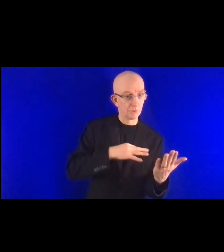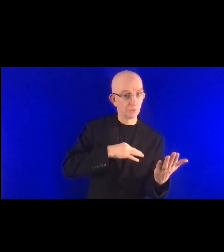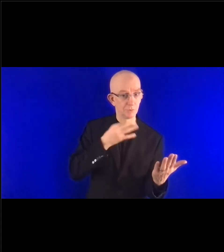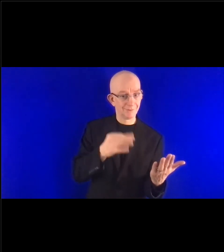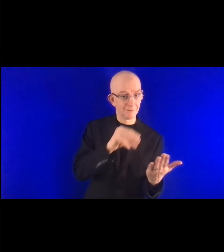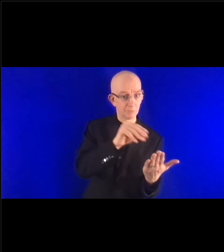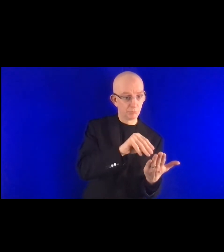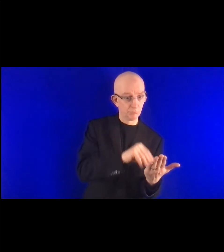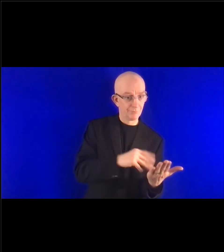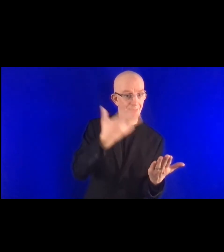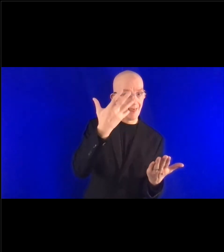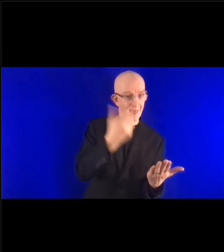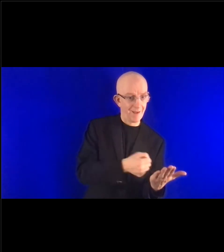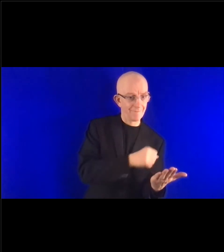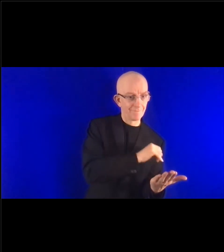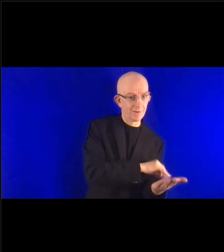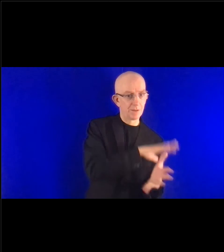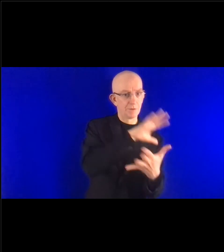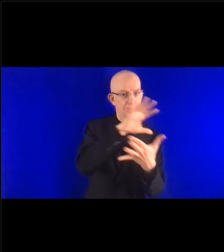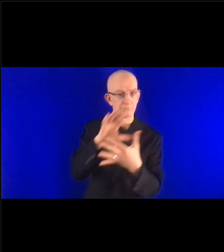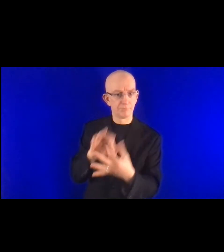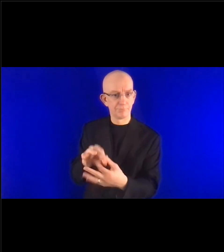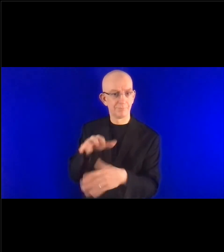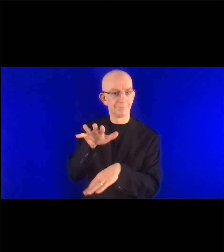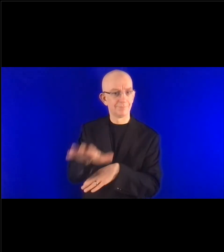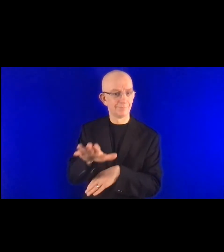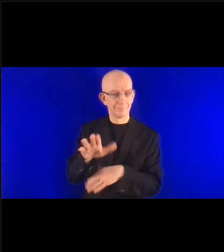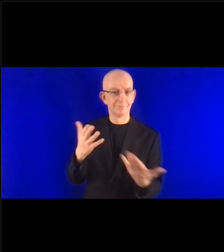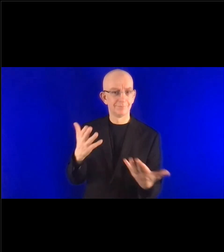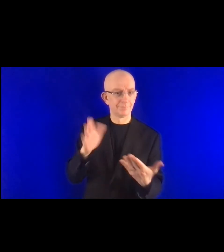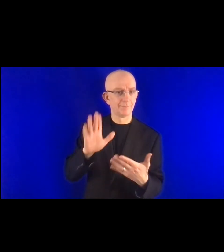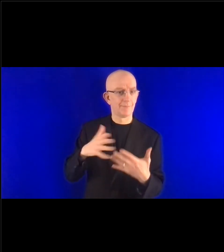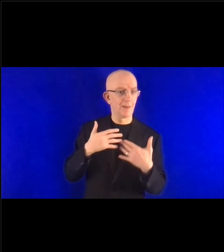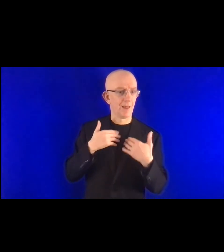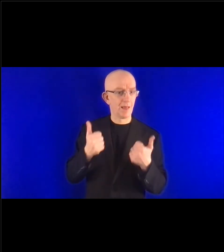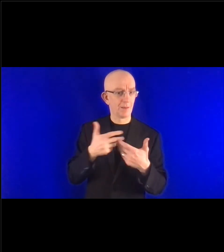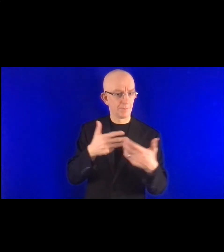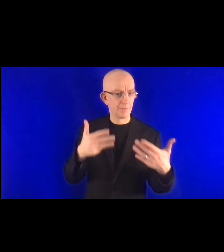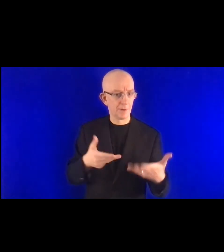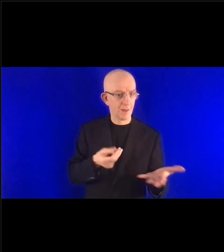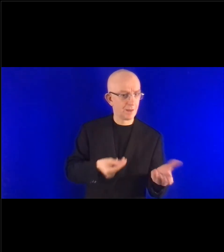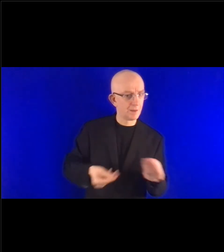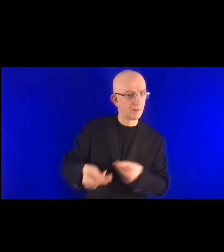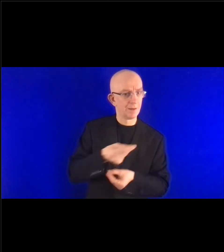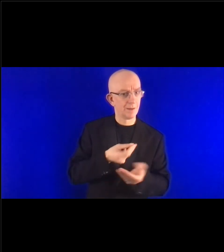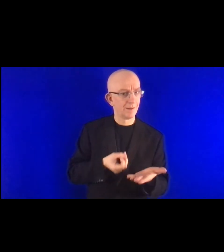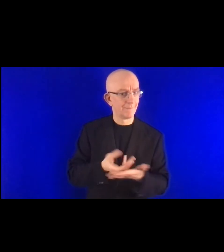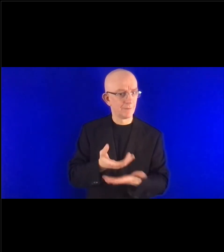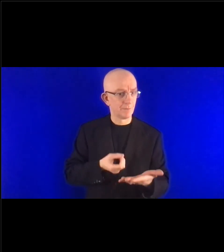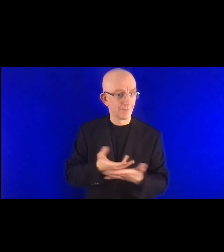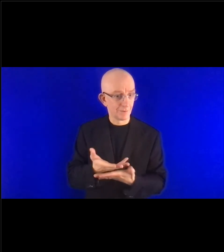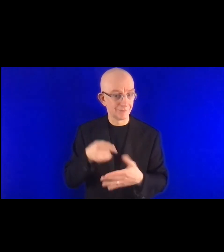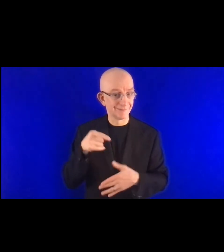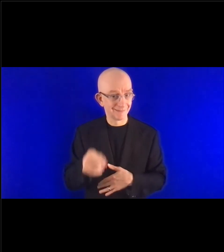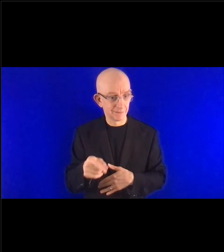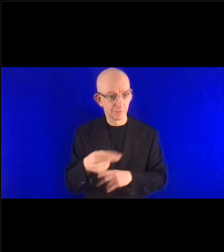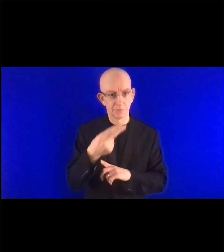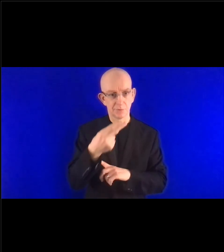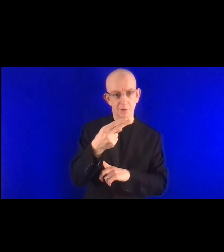tools and other data systems such as the District Health Information System 2,